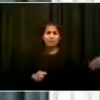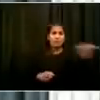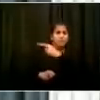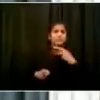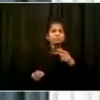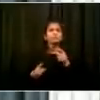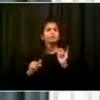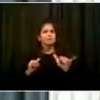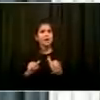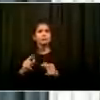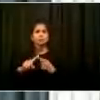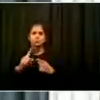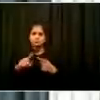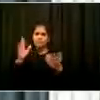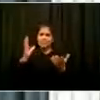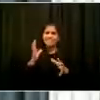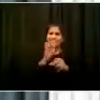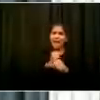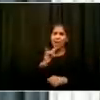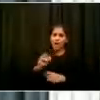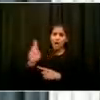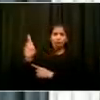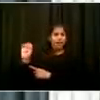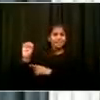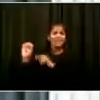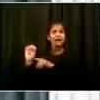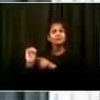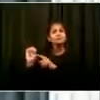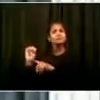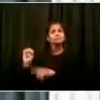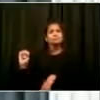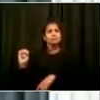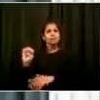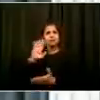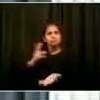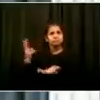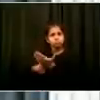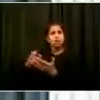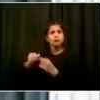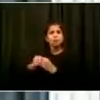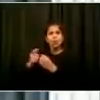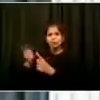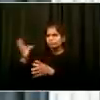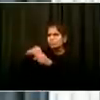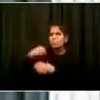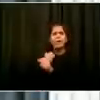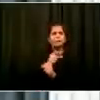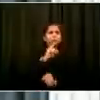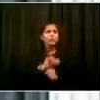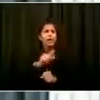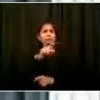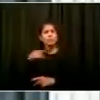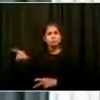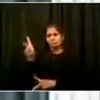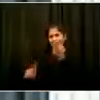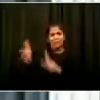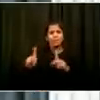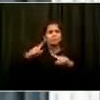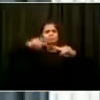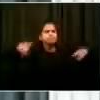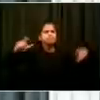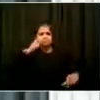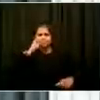is issuing tomorrow for the development of vacant land in the Bedford-Stuyvesant part of Brooklyn. But this is